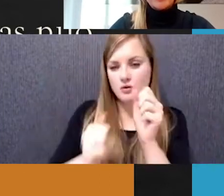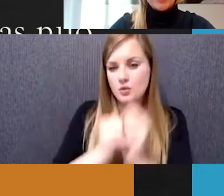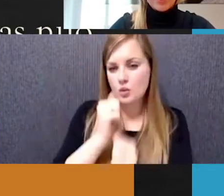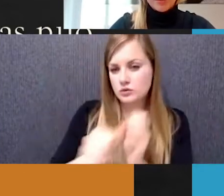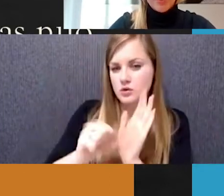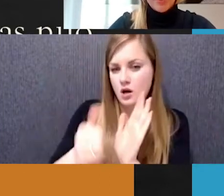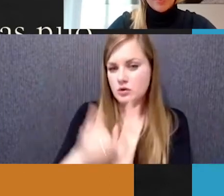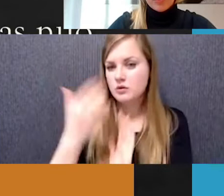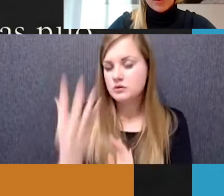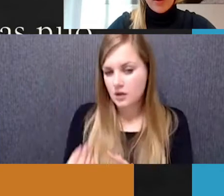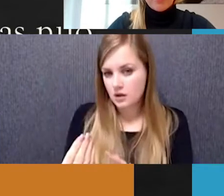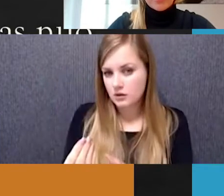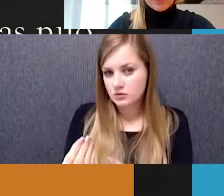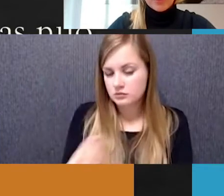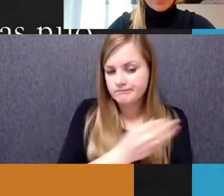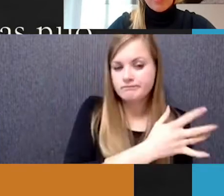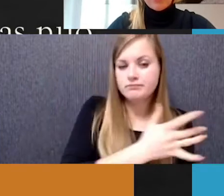was